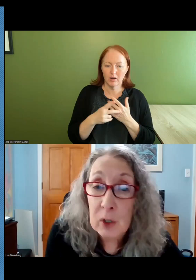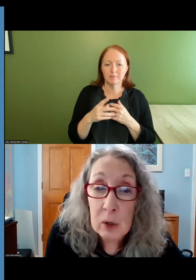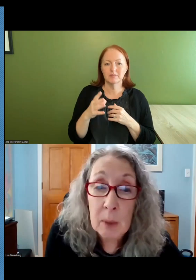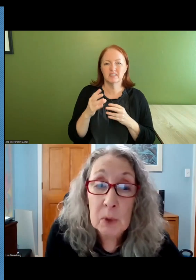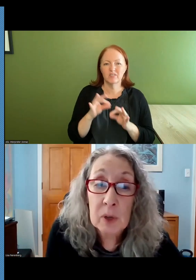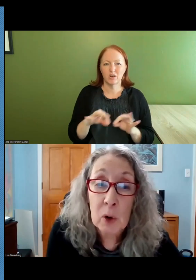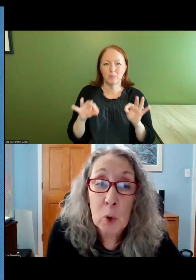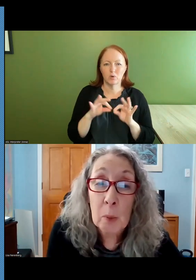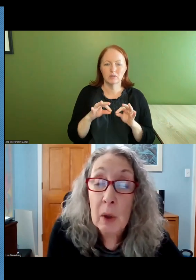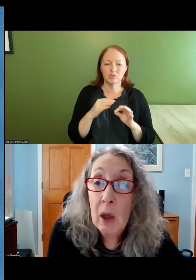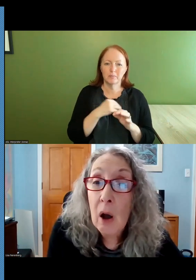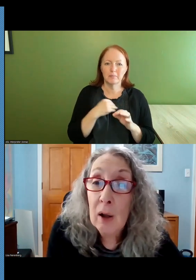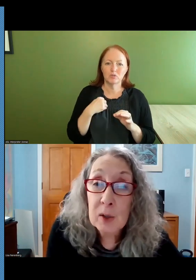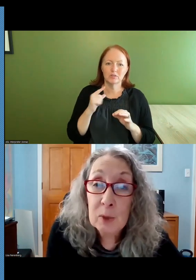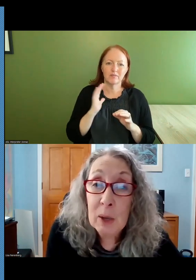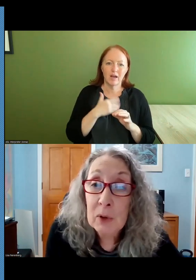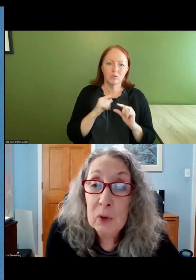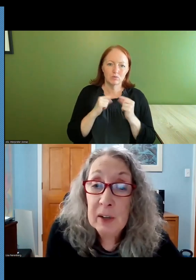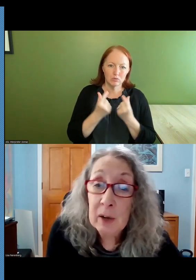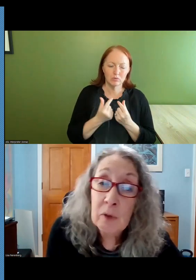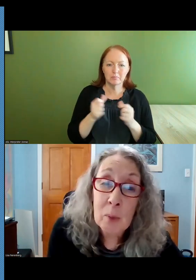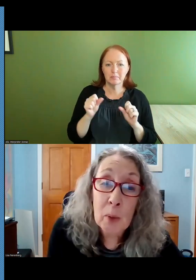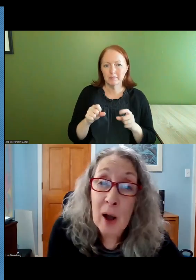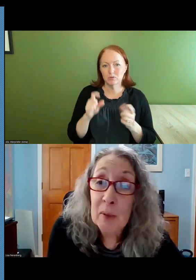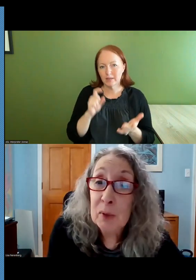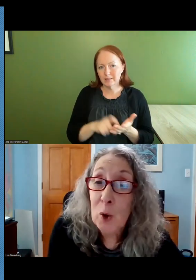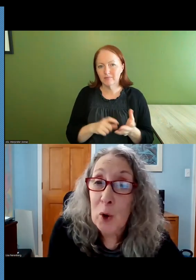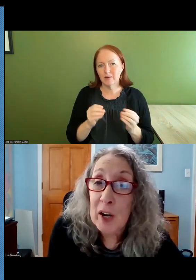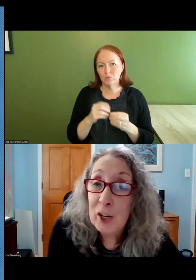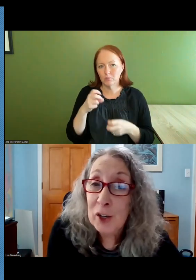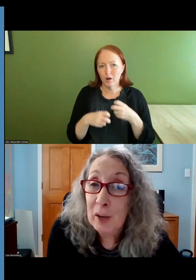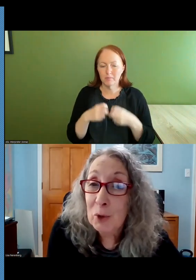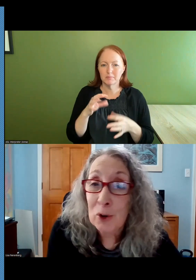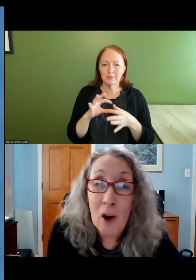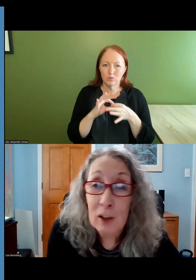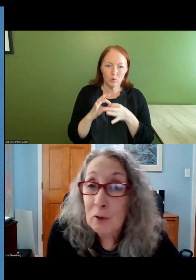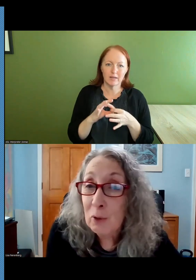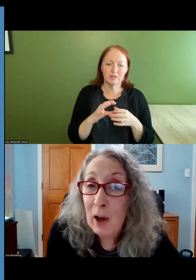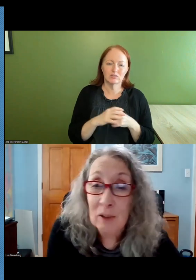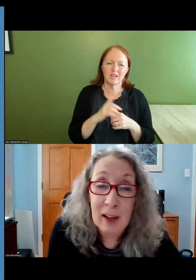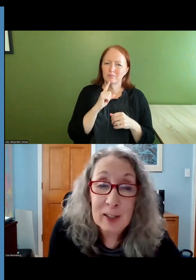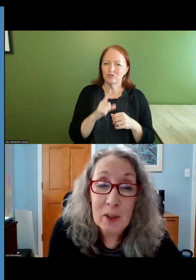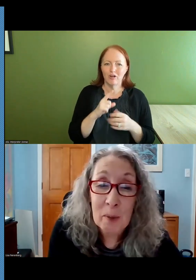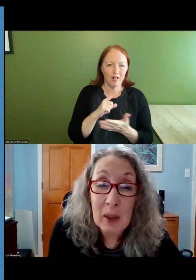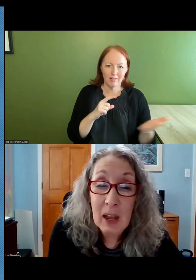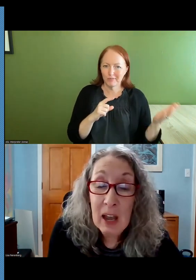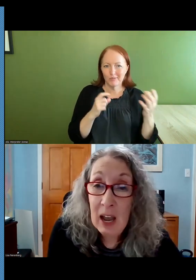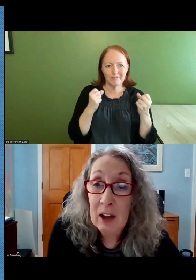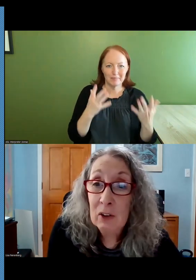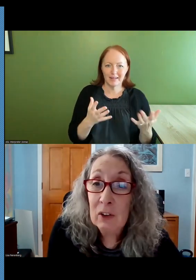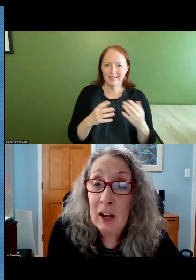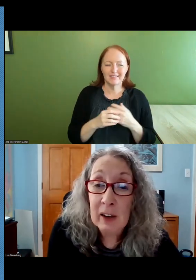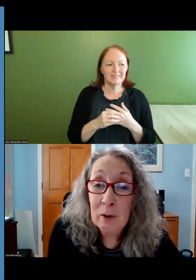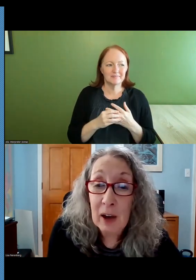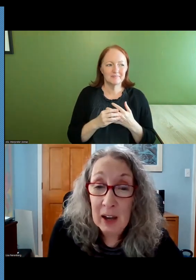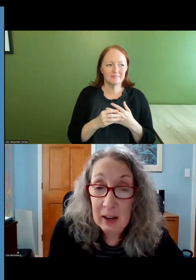very important to our members of our group. Also to be able to identify more problems in coordination. I'm sure all of you have lots of them,